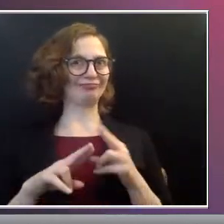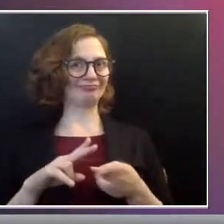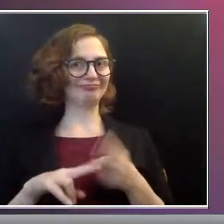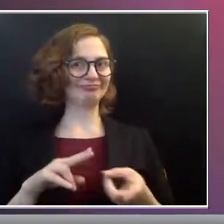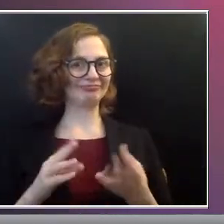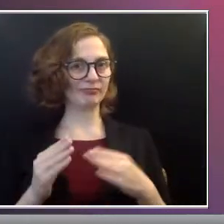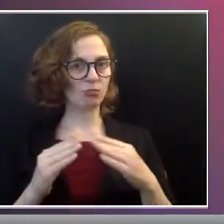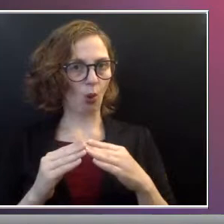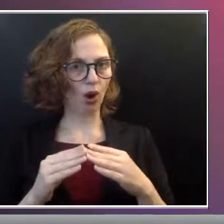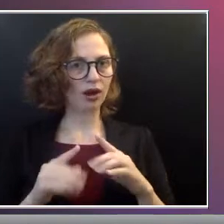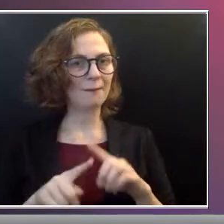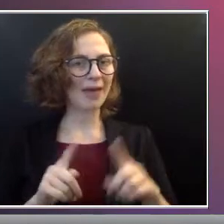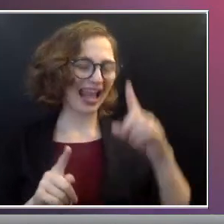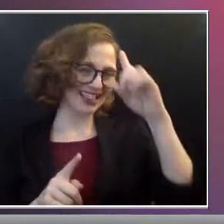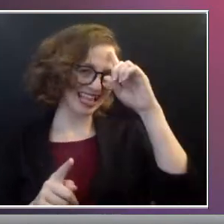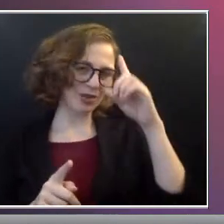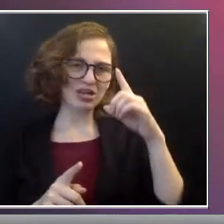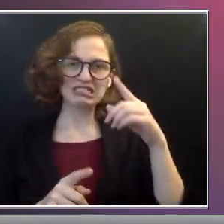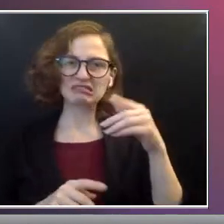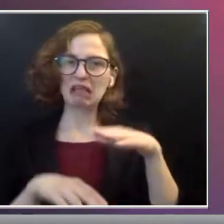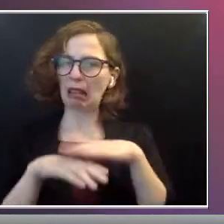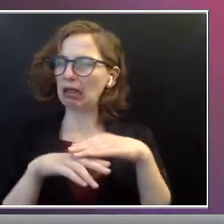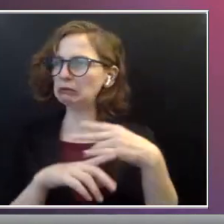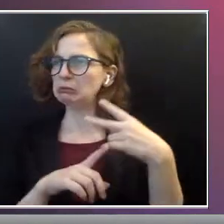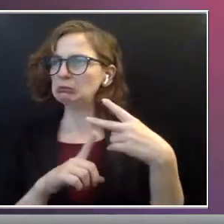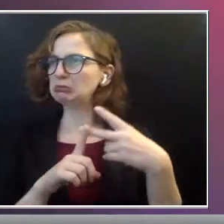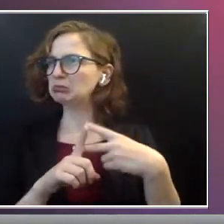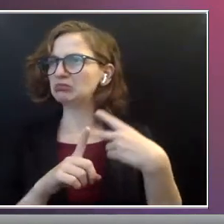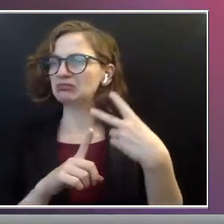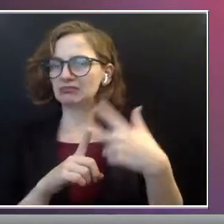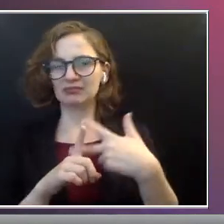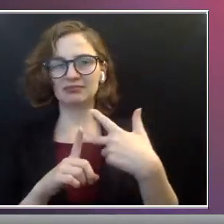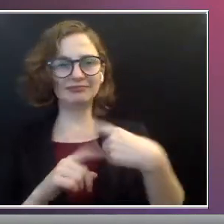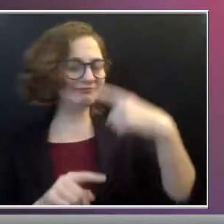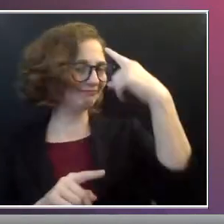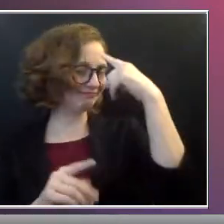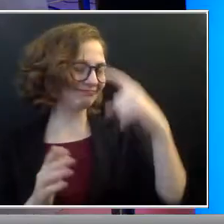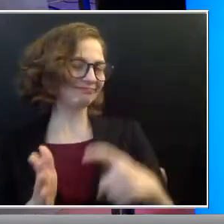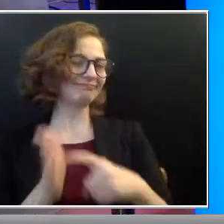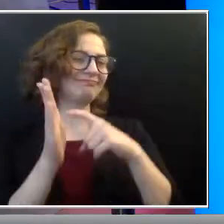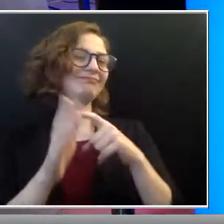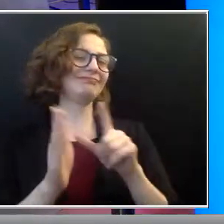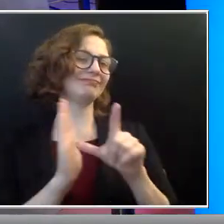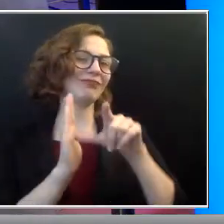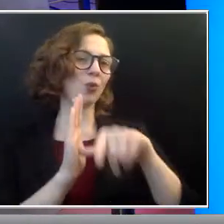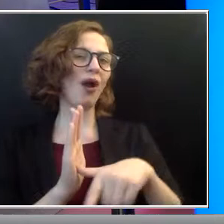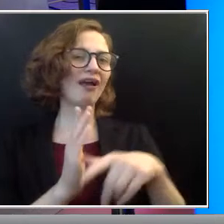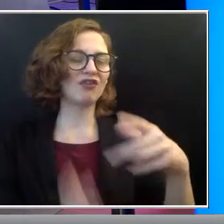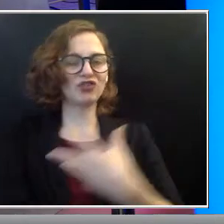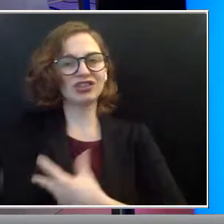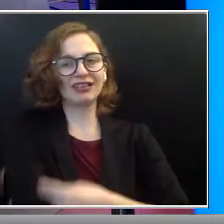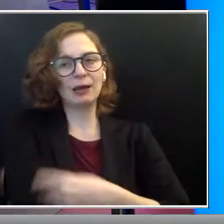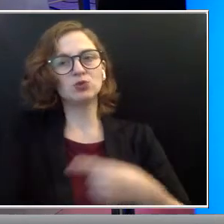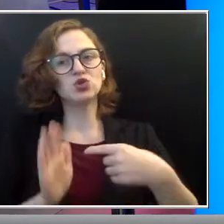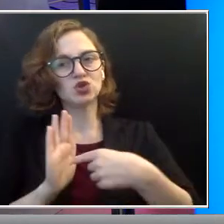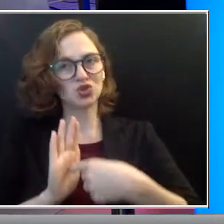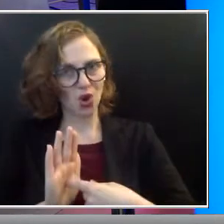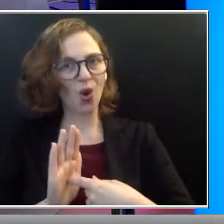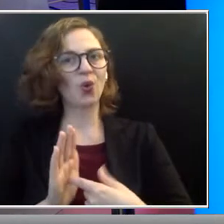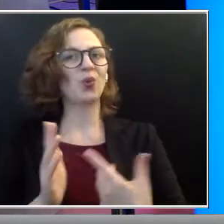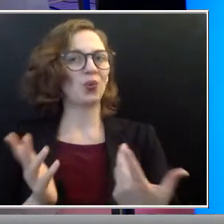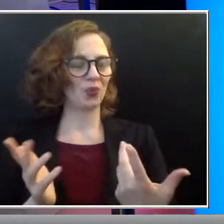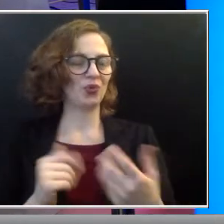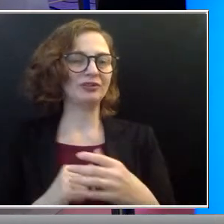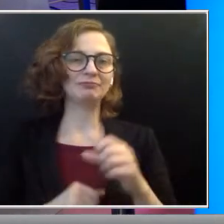think it takes a while for it to show up in your labs, how accurate your so I think are. Once we get patients started on a beta blocker and slow down their heart